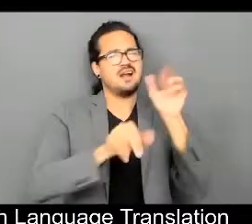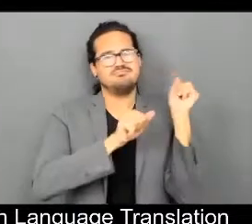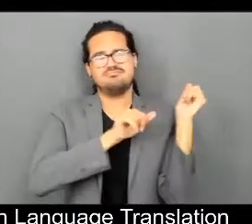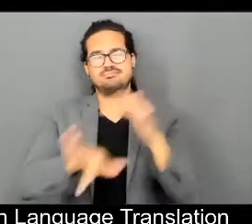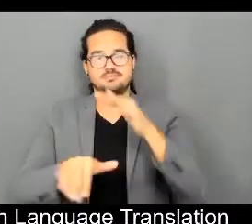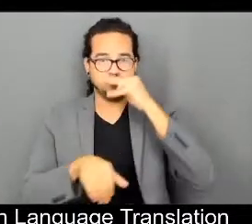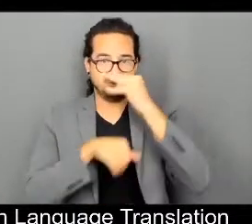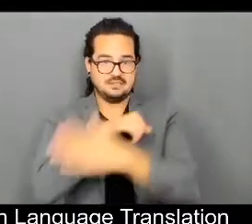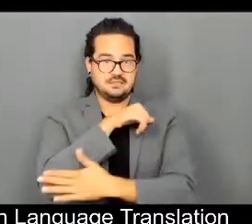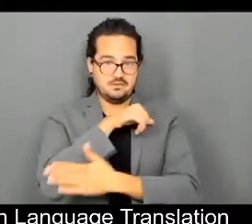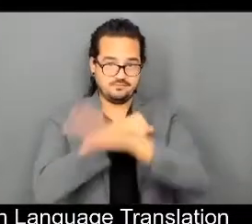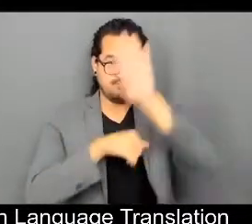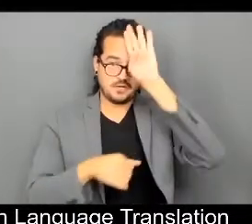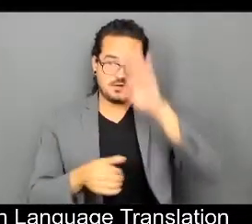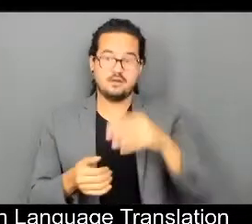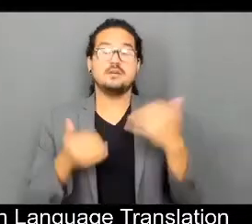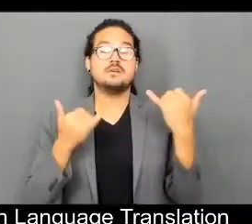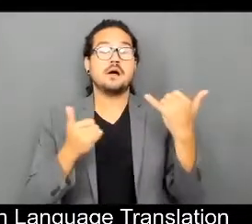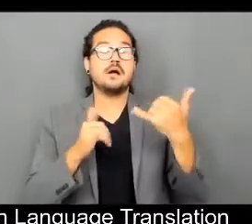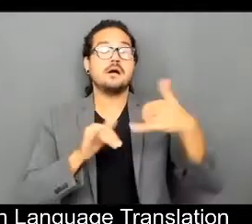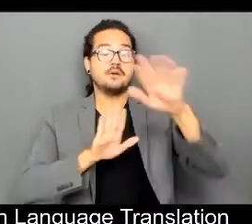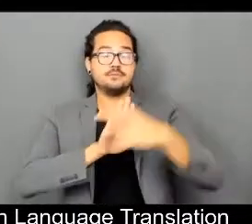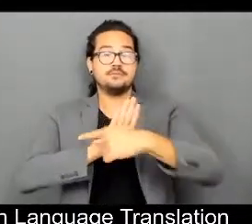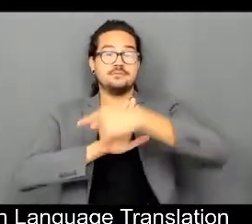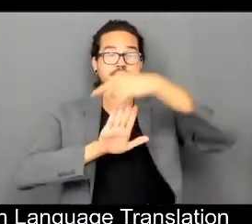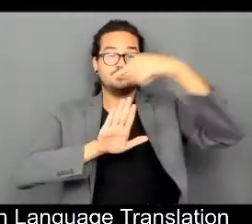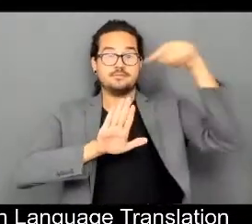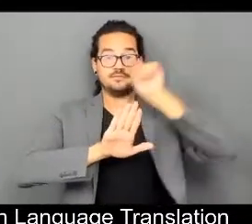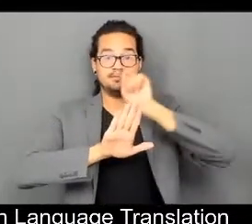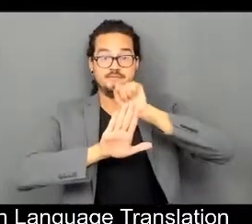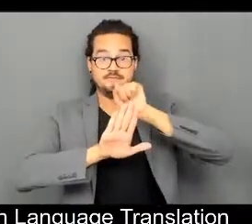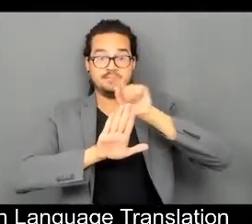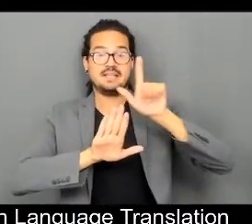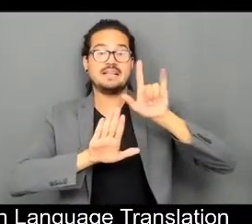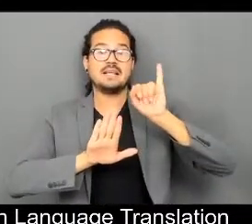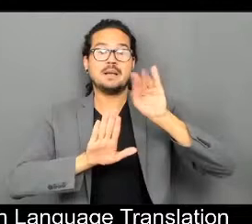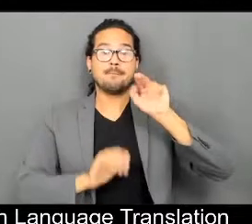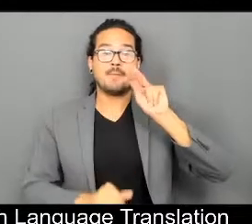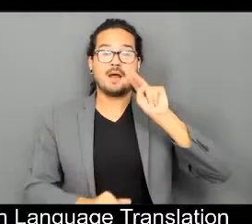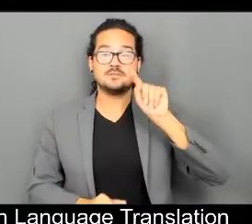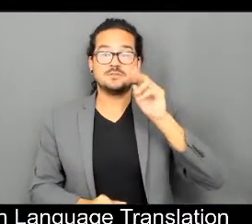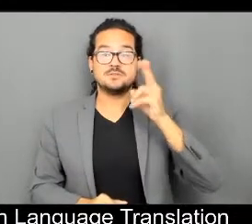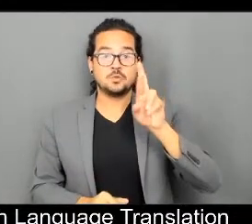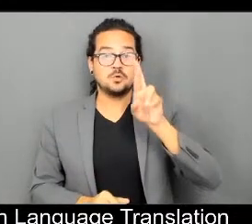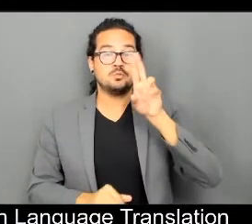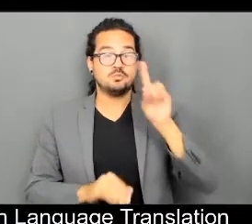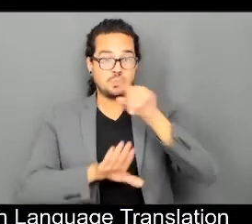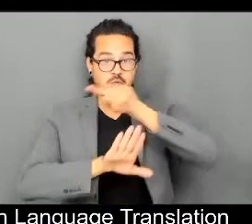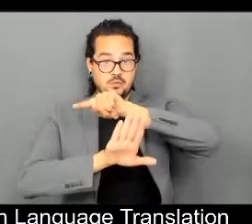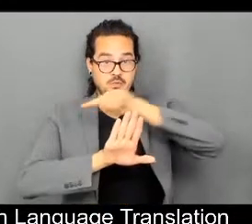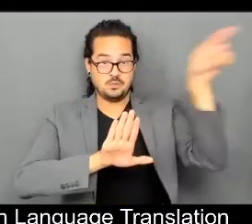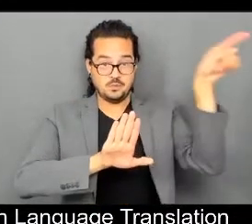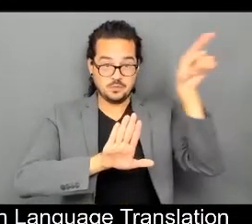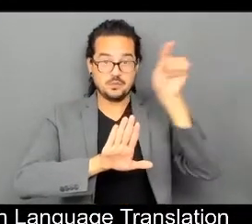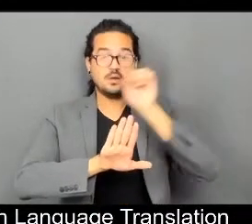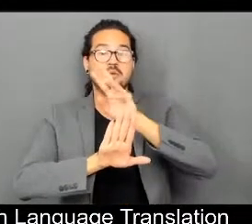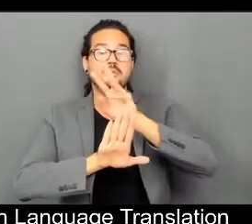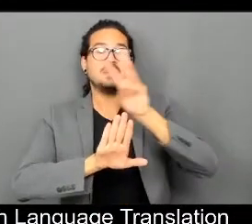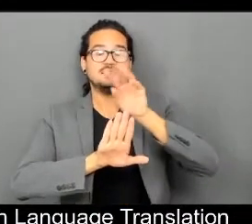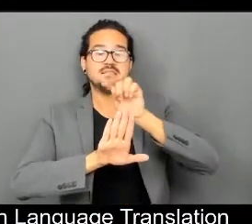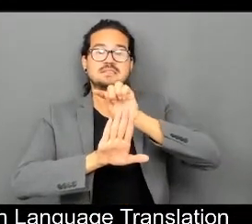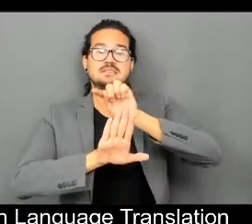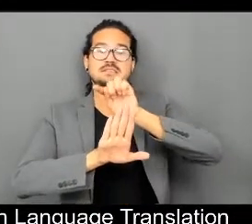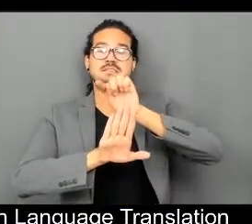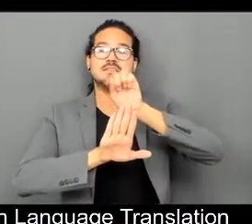roundabout, landmarks, of course, again, Limatour Road on the west side, and it of course travels up and